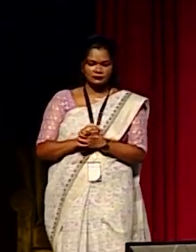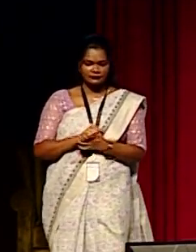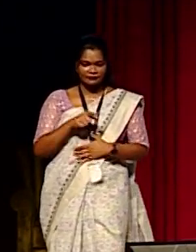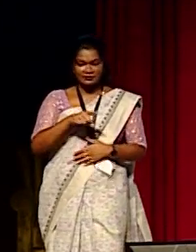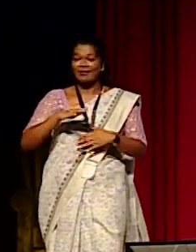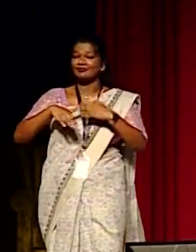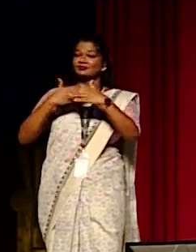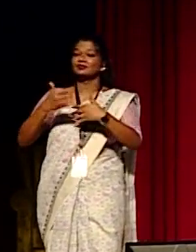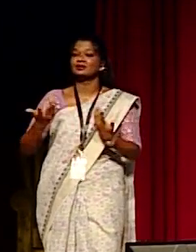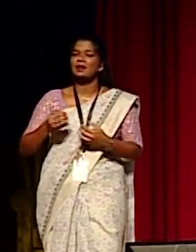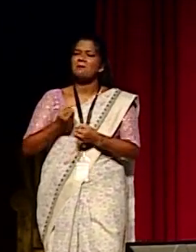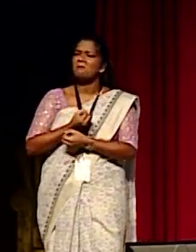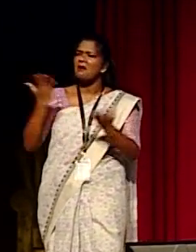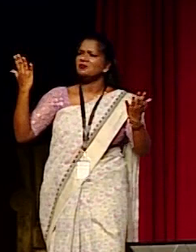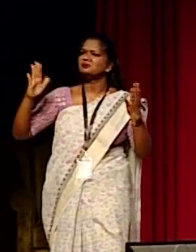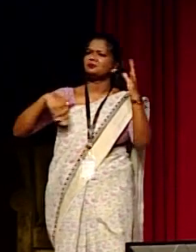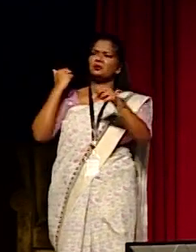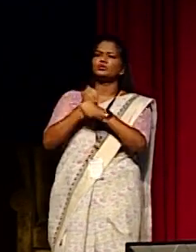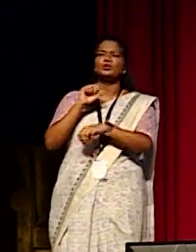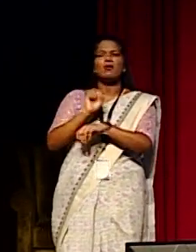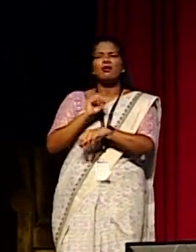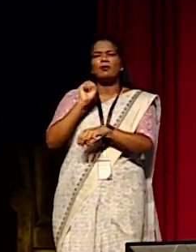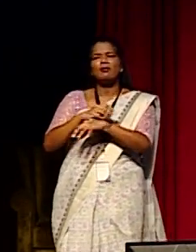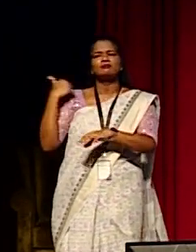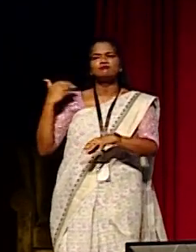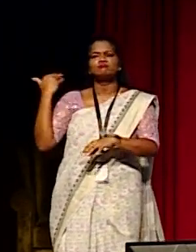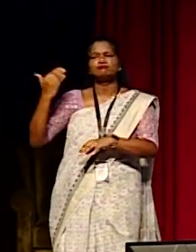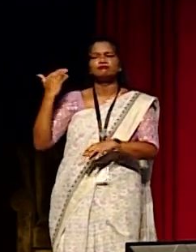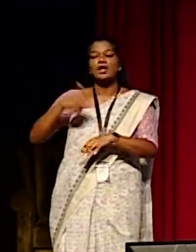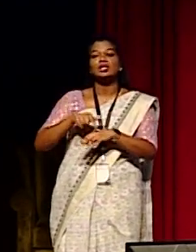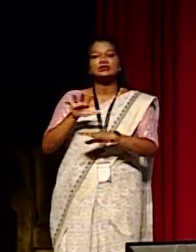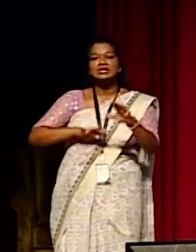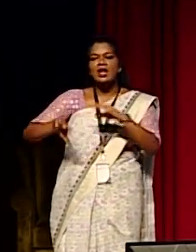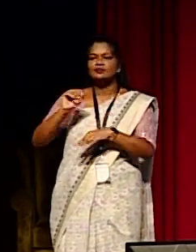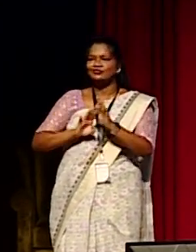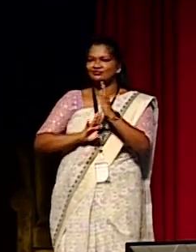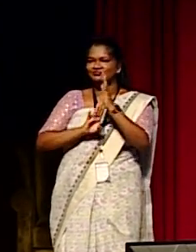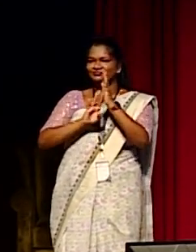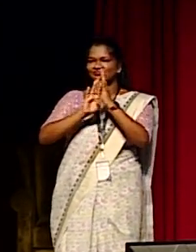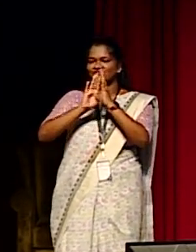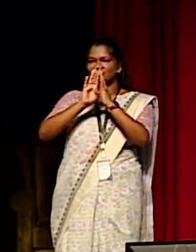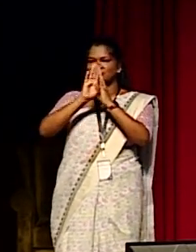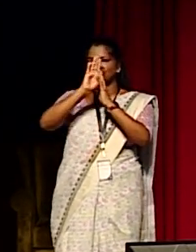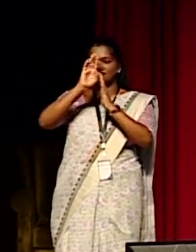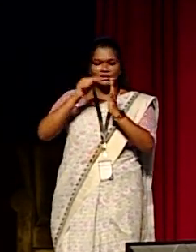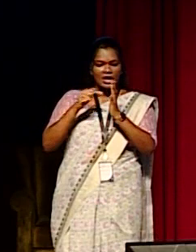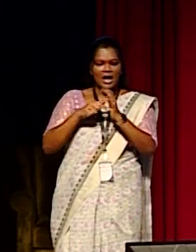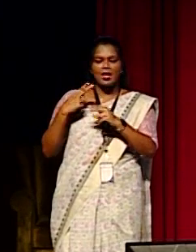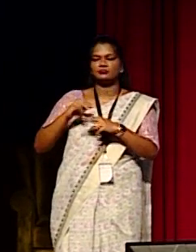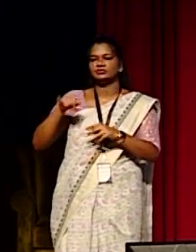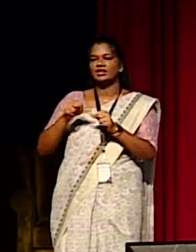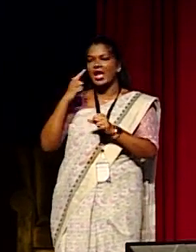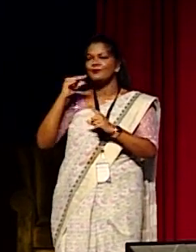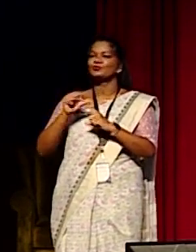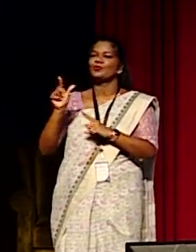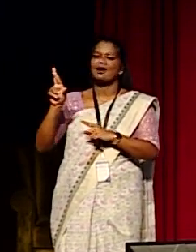So after many years of work, the design that developed was called the Jaipur foot. And